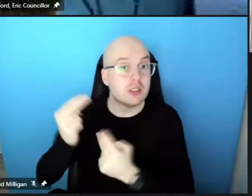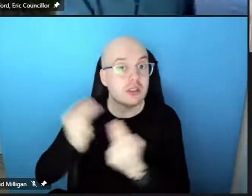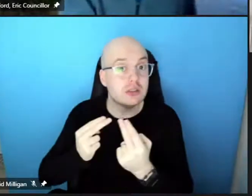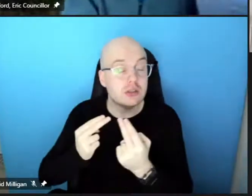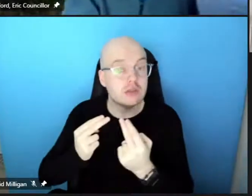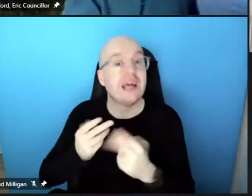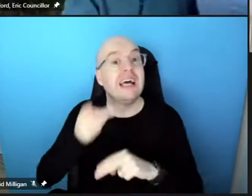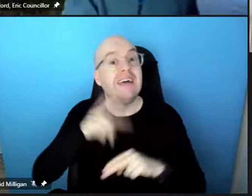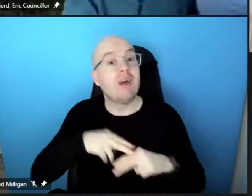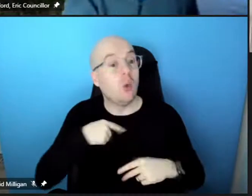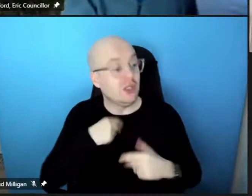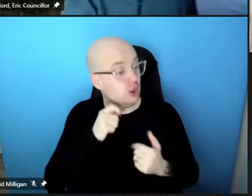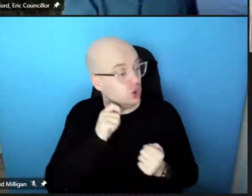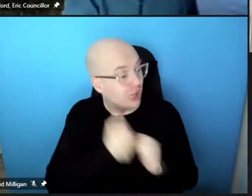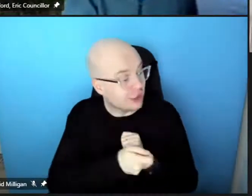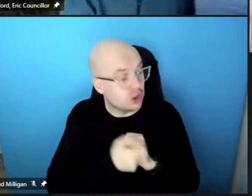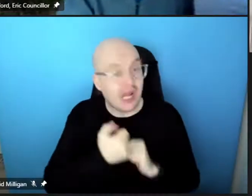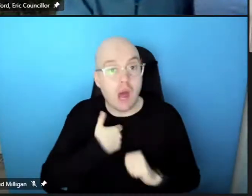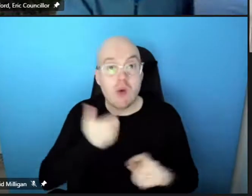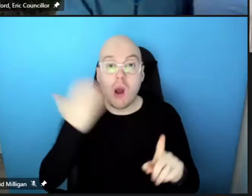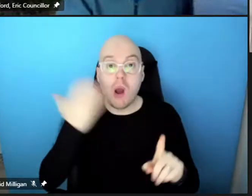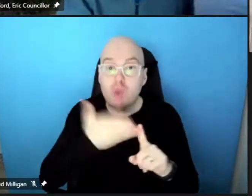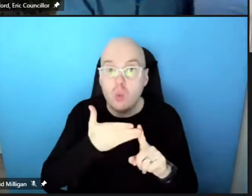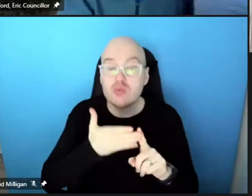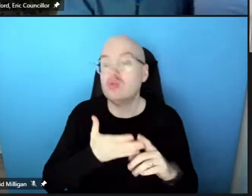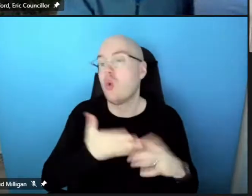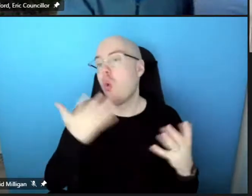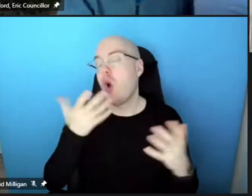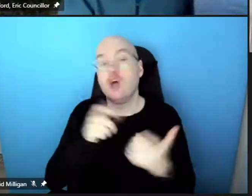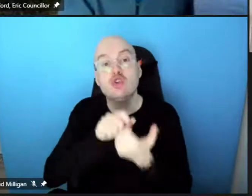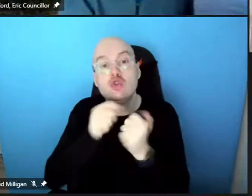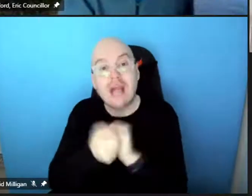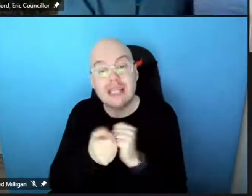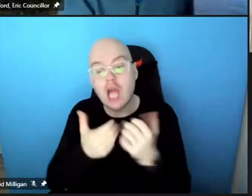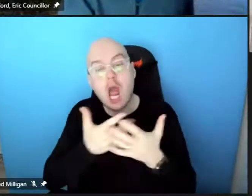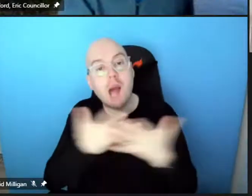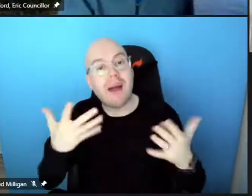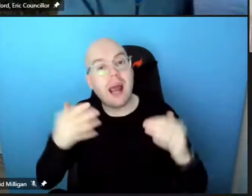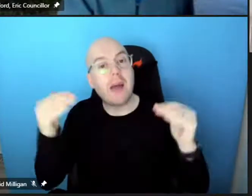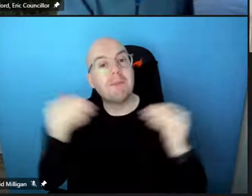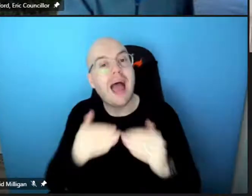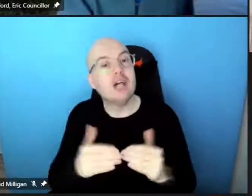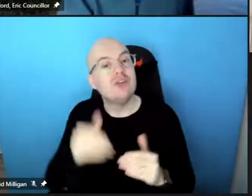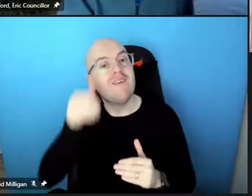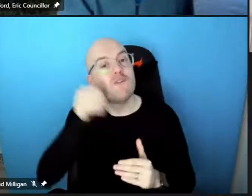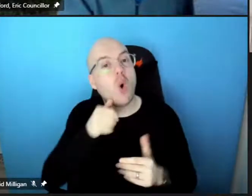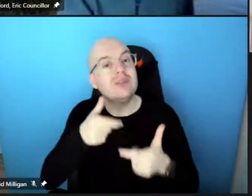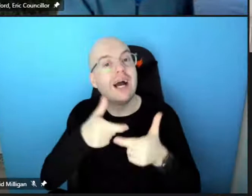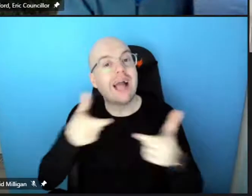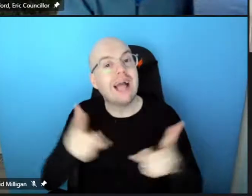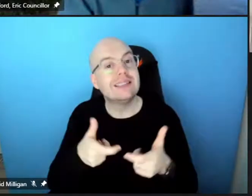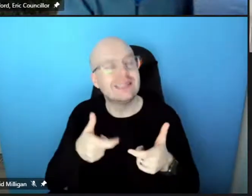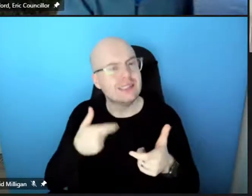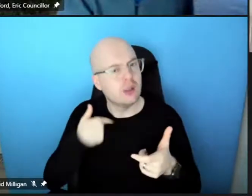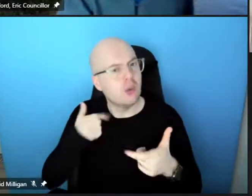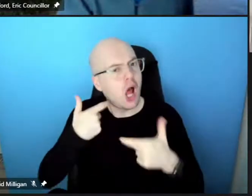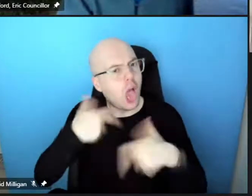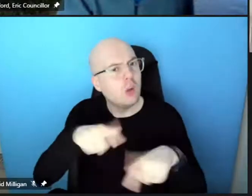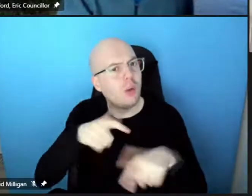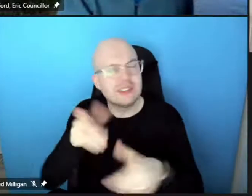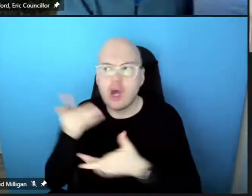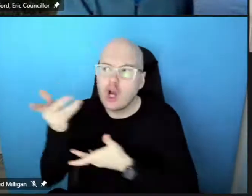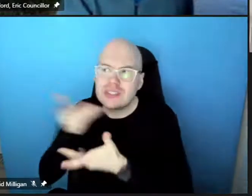approach. So when we changed the number of matches we were investigating, we spoke to the external auditor just to get assurance that they were comfortable with that approach, and